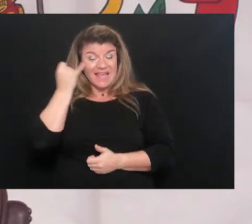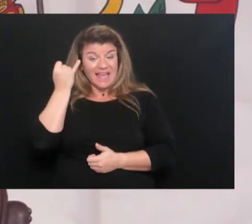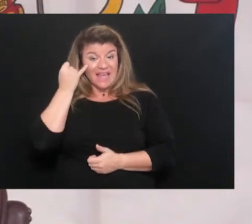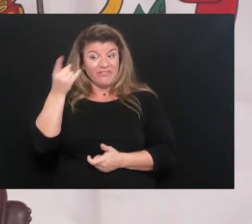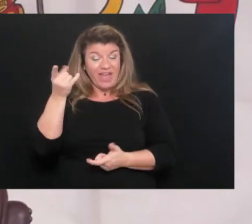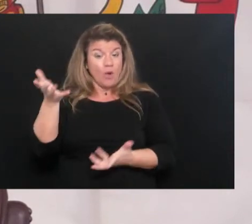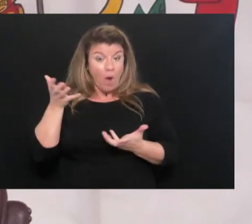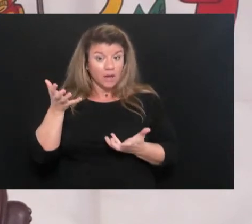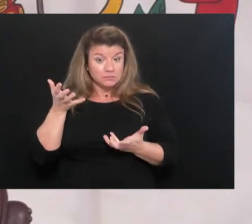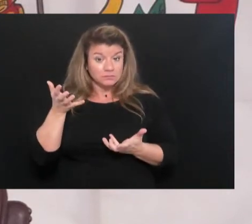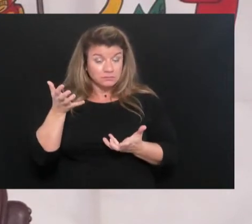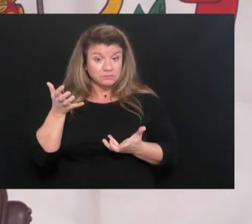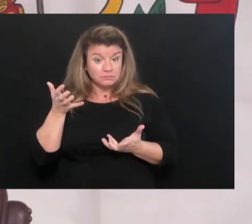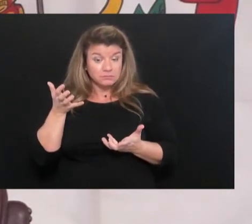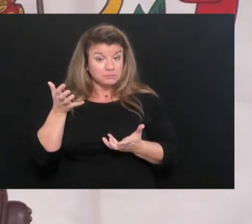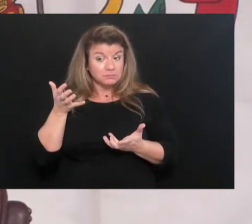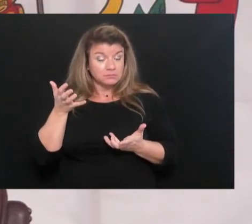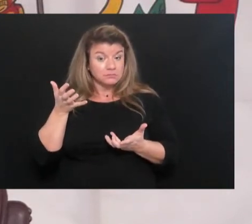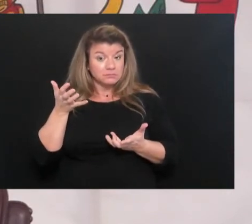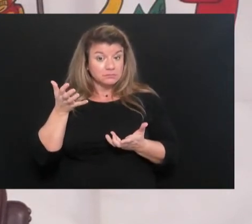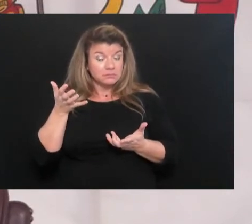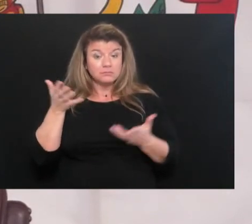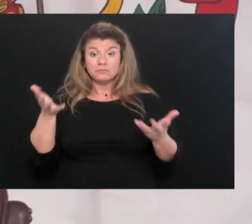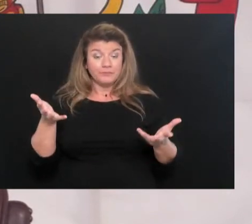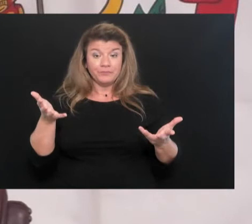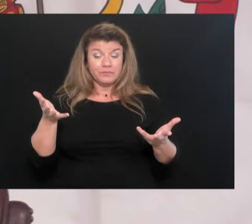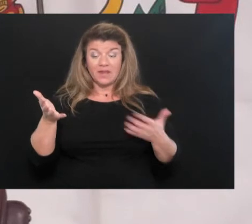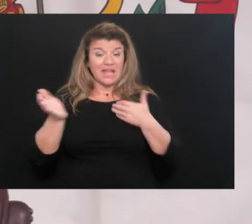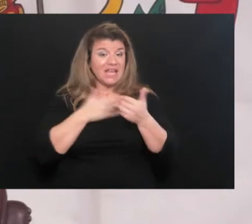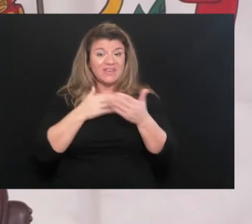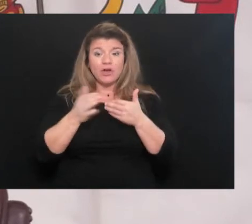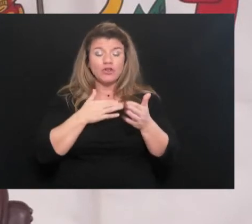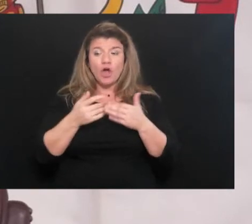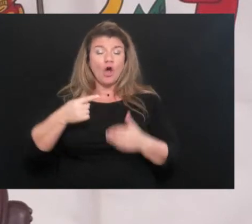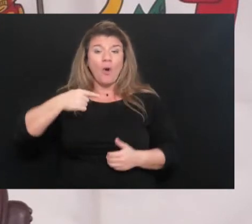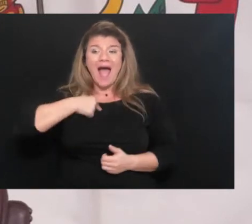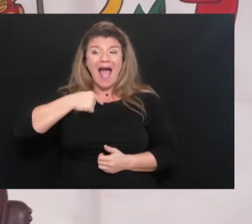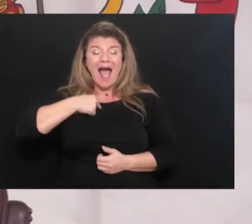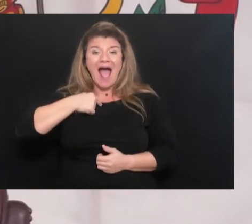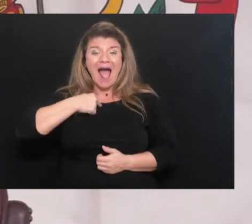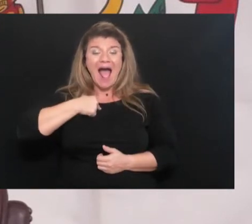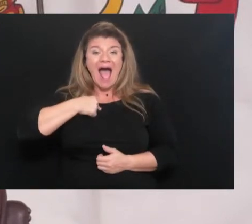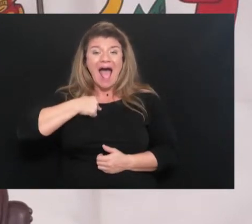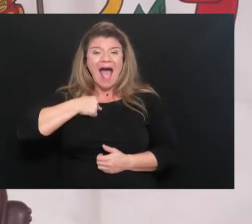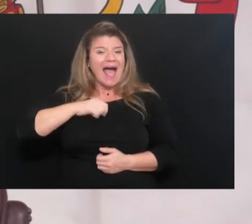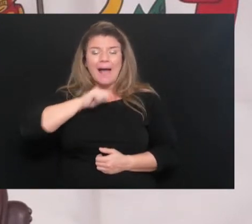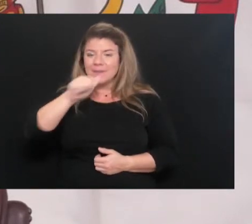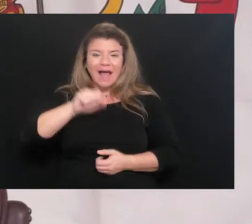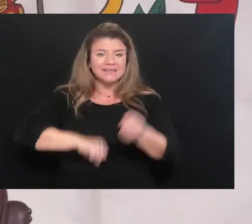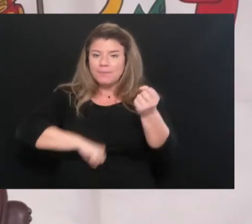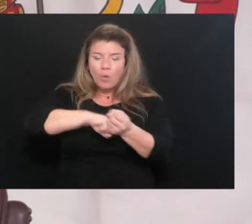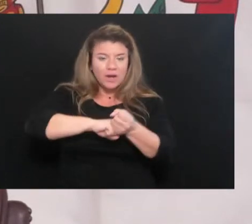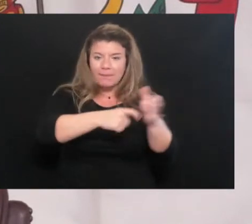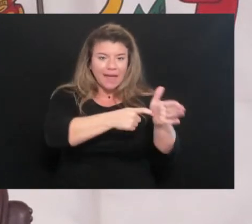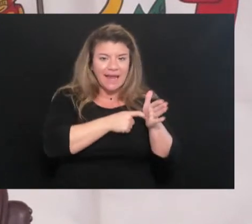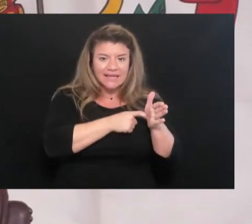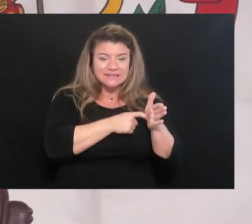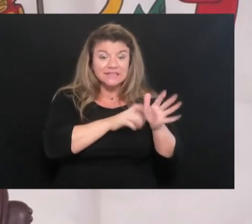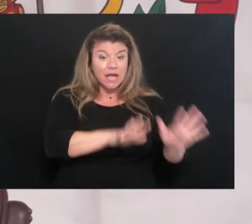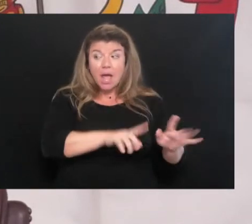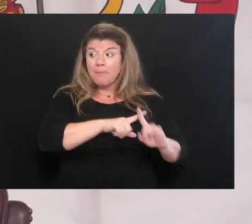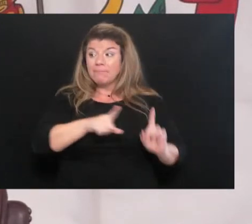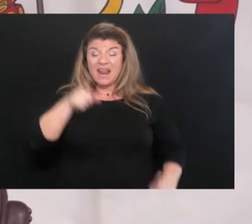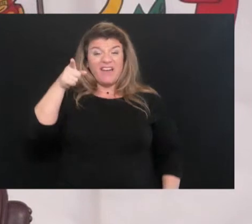choose to mandate. I think even though I'm sure not big on mandates, but if they